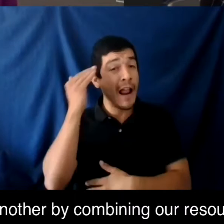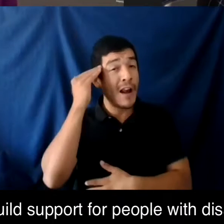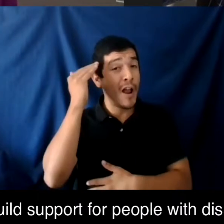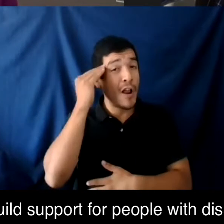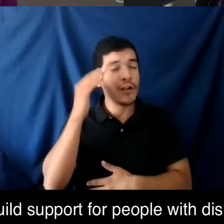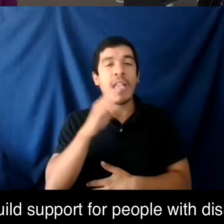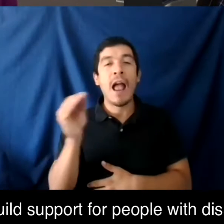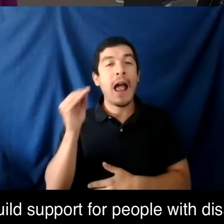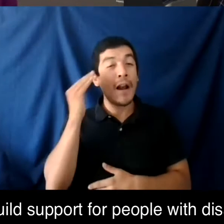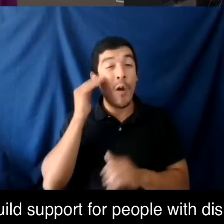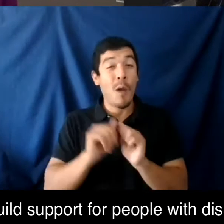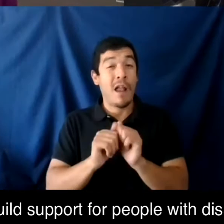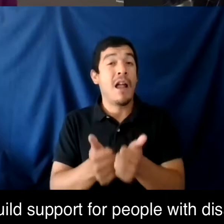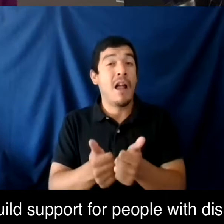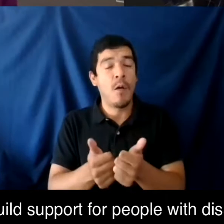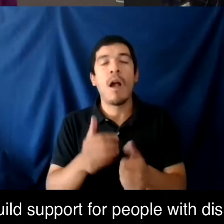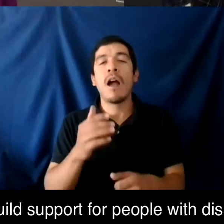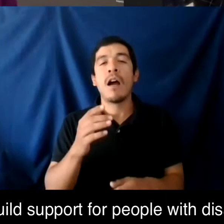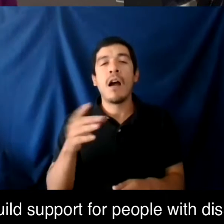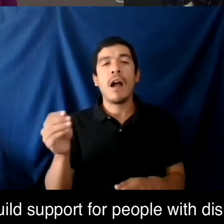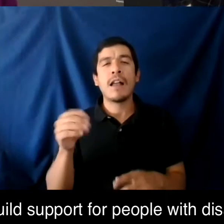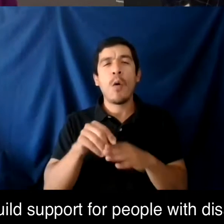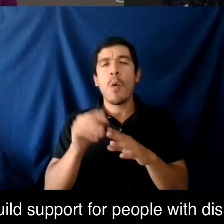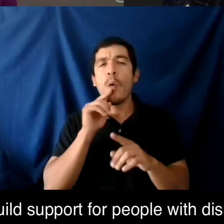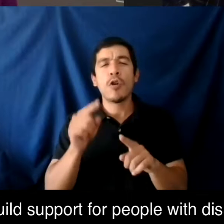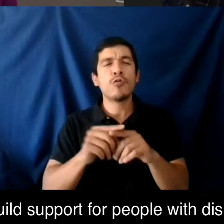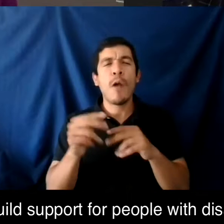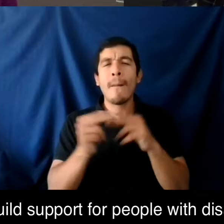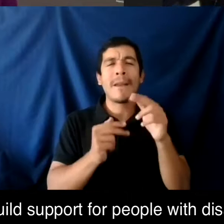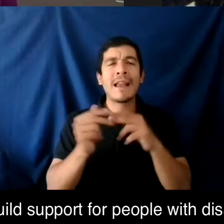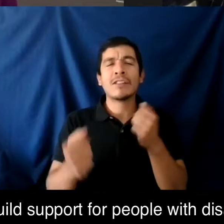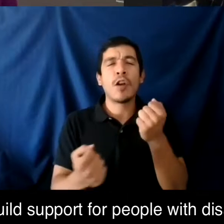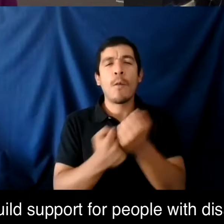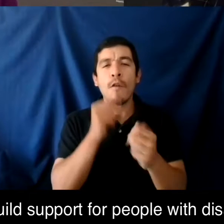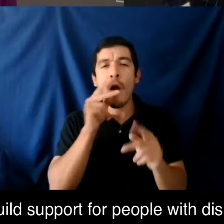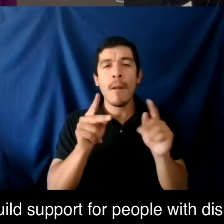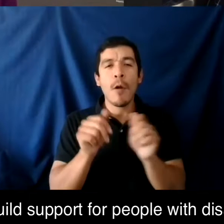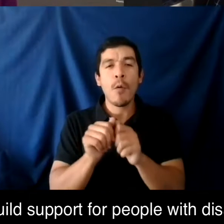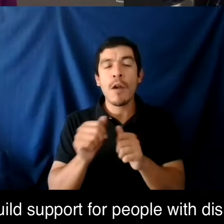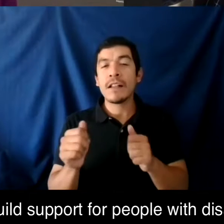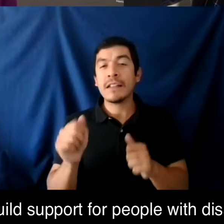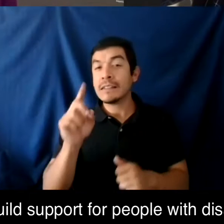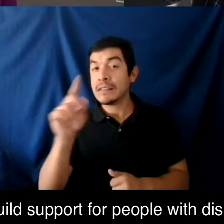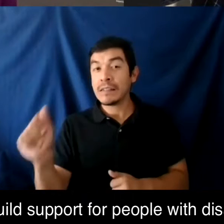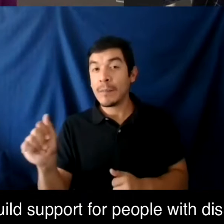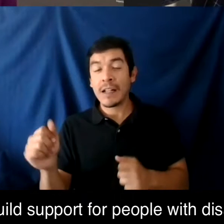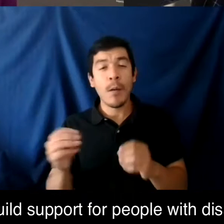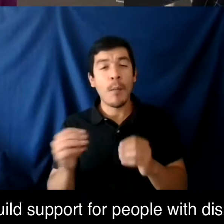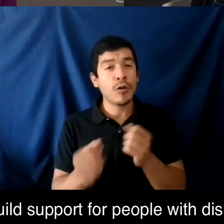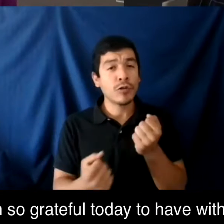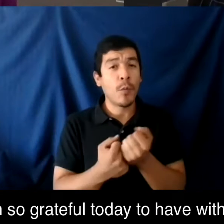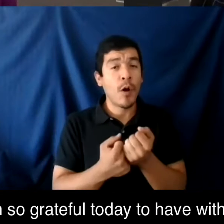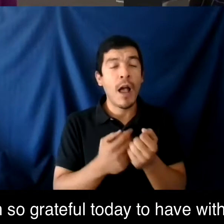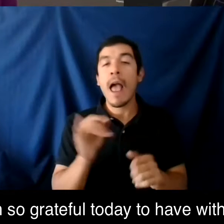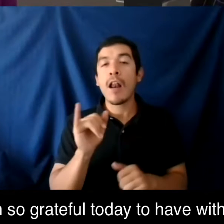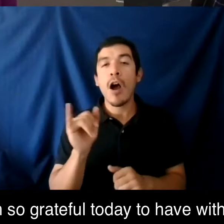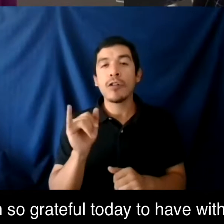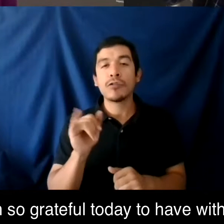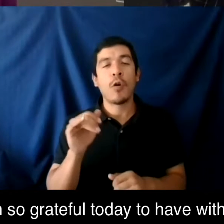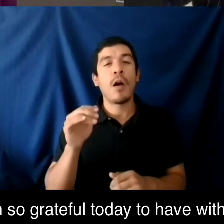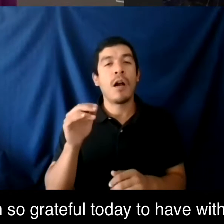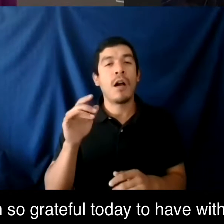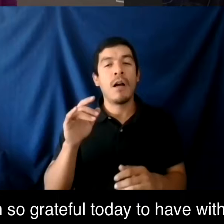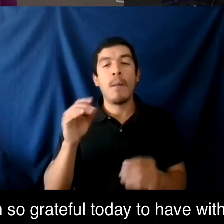in order to build support for people with disabilities and alongside fellow people with disabilities. I am